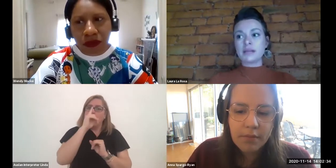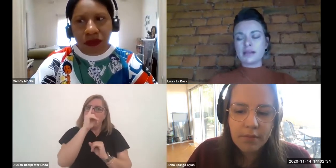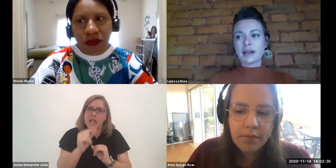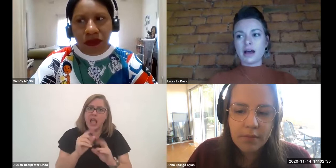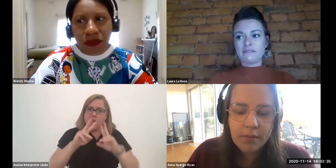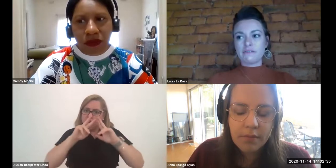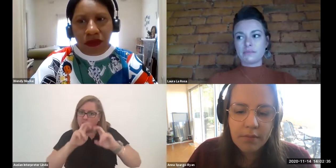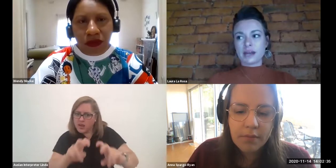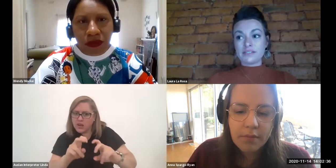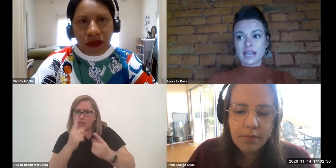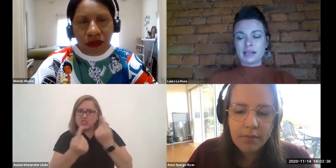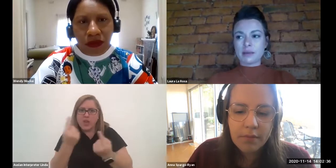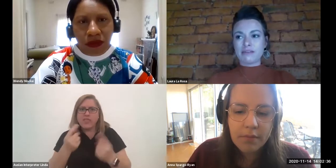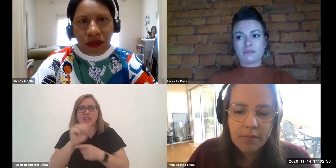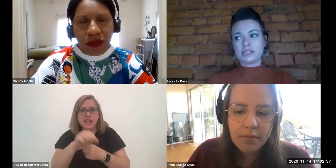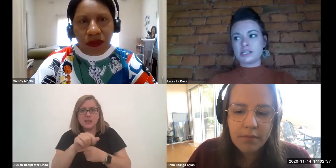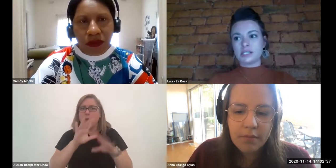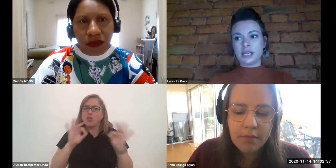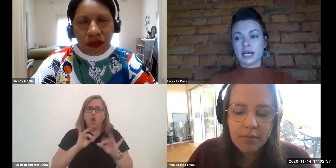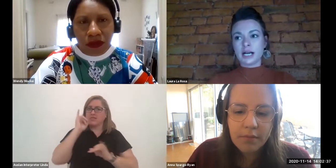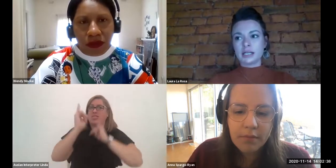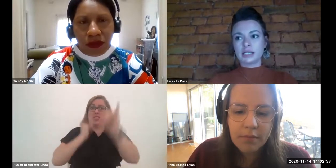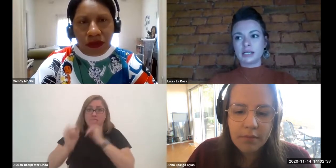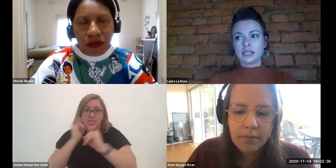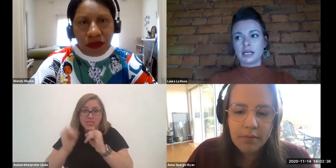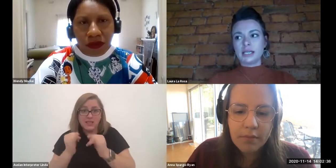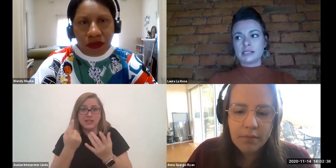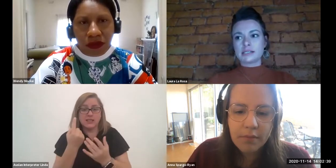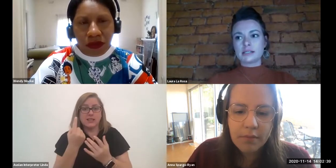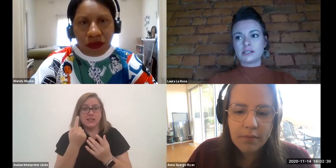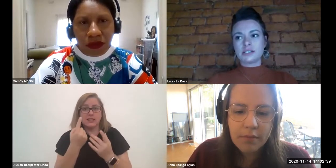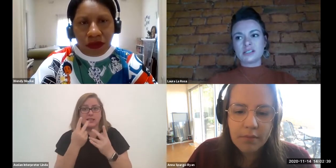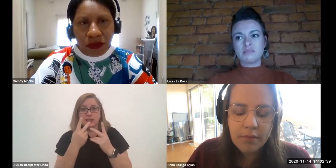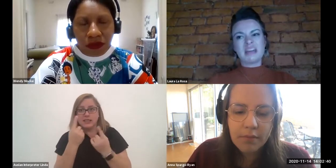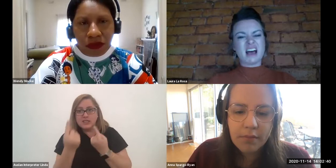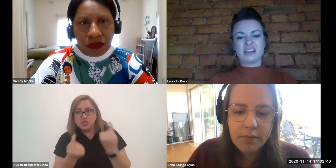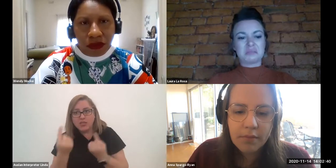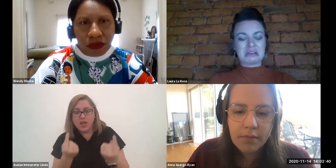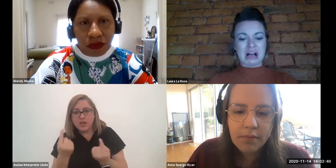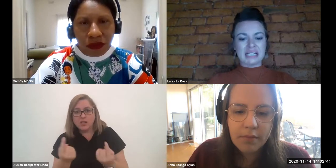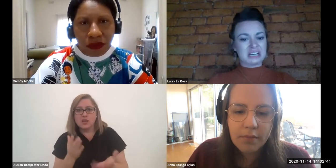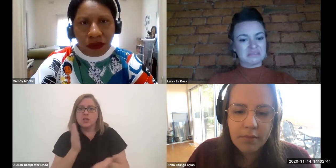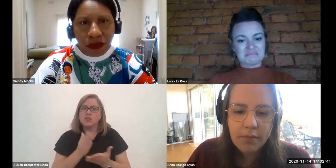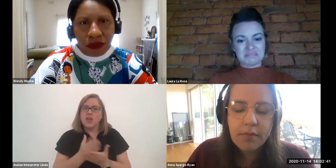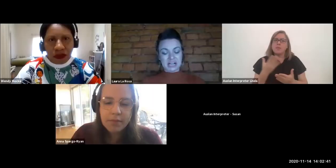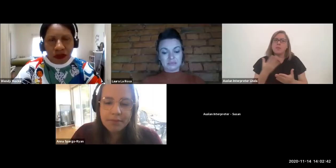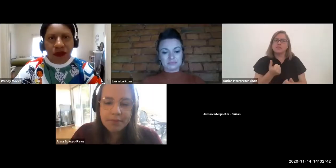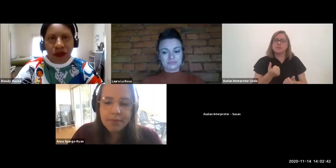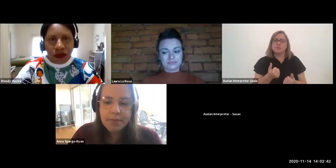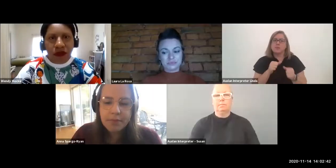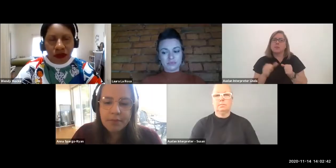well, something that I've taken away from this year is to just be that little bit kinder.